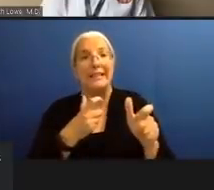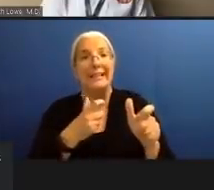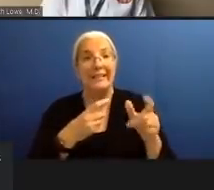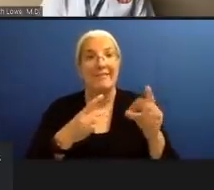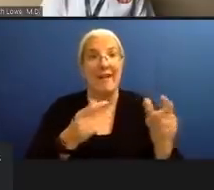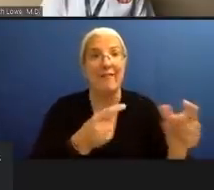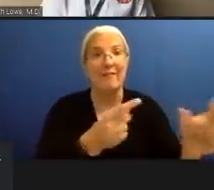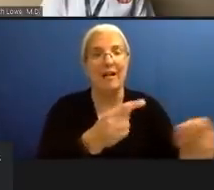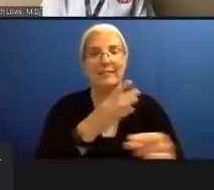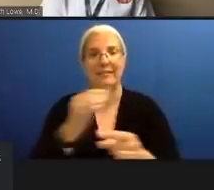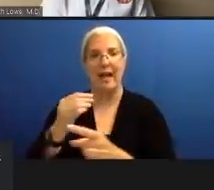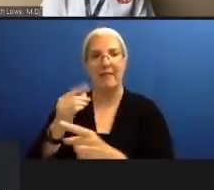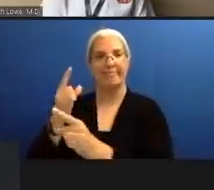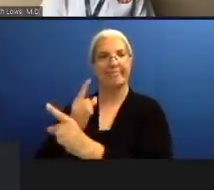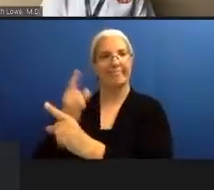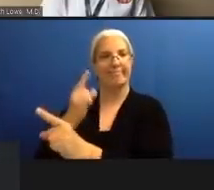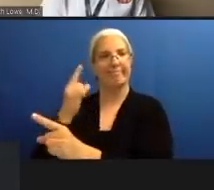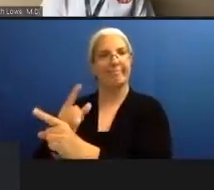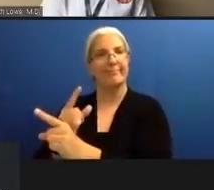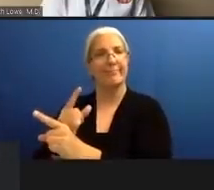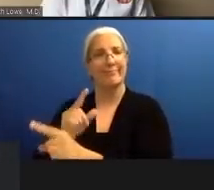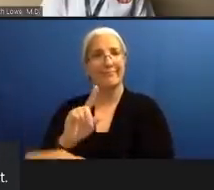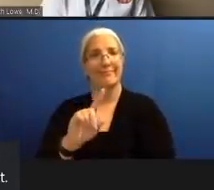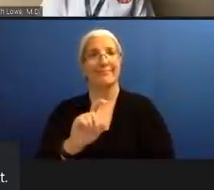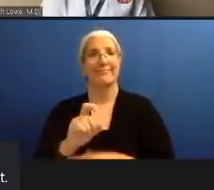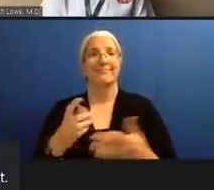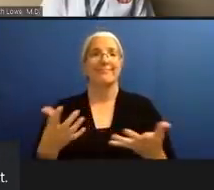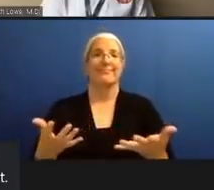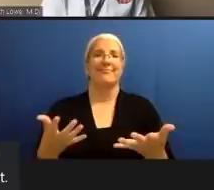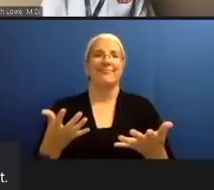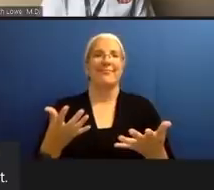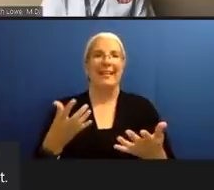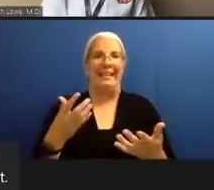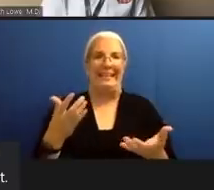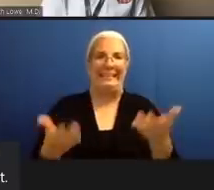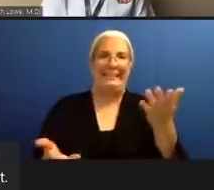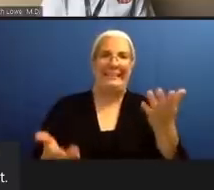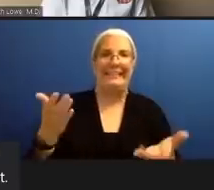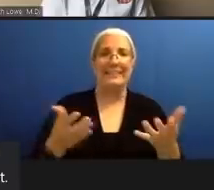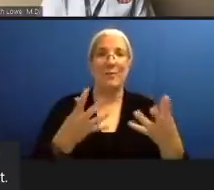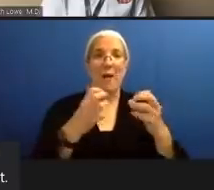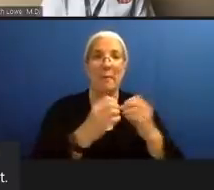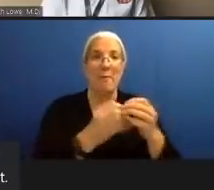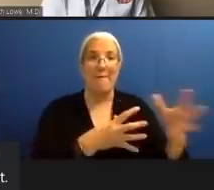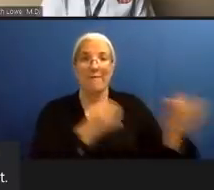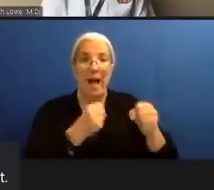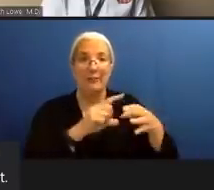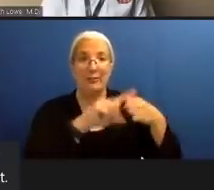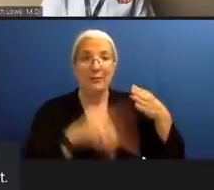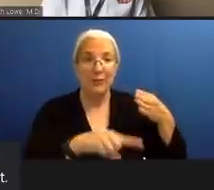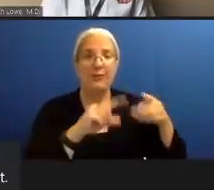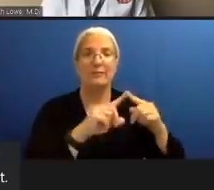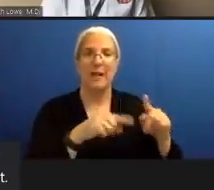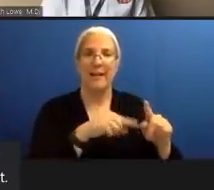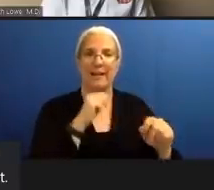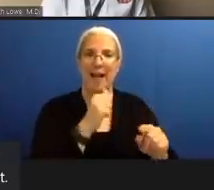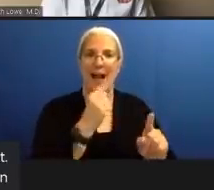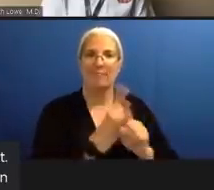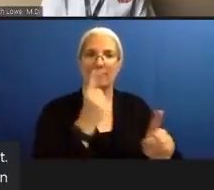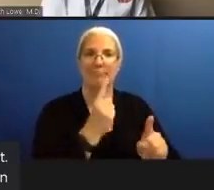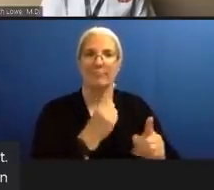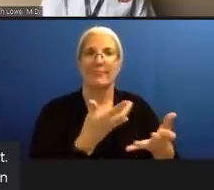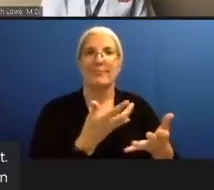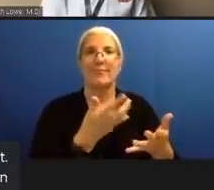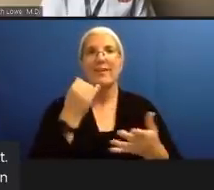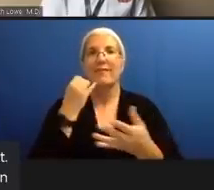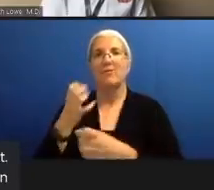tests. You get a faster result, but it's less likely to be an accurate result. And there are some situations where